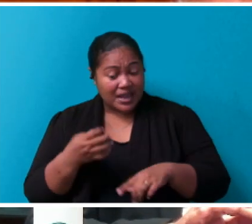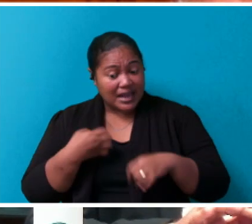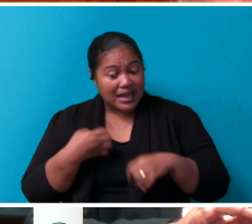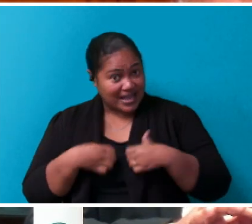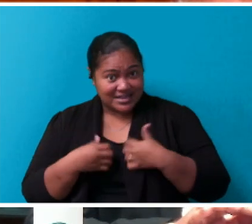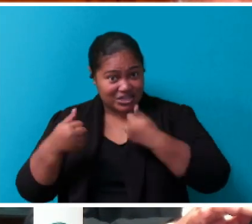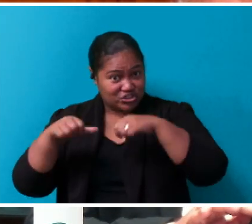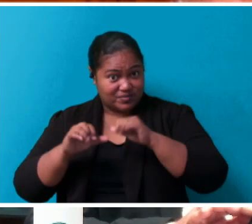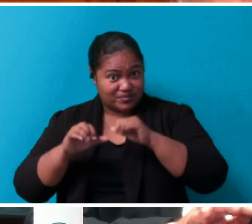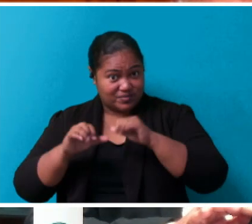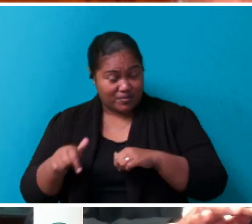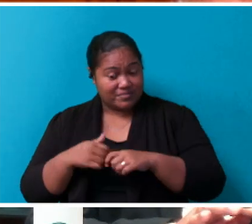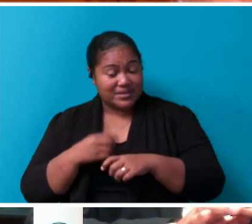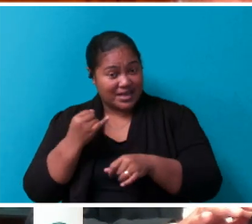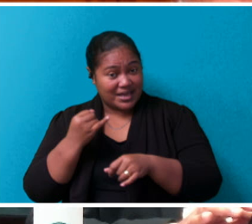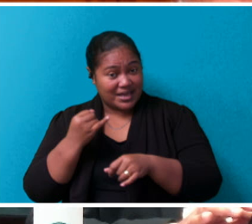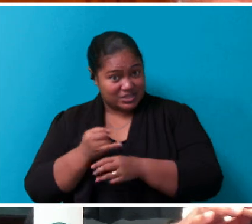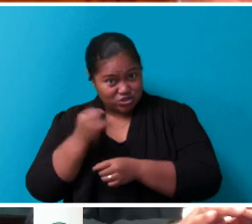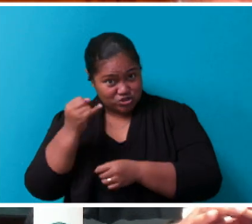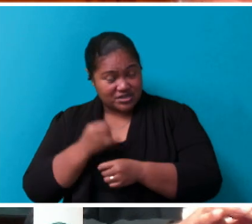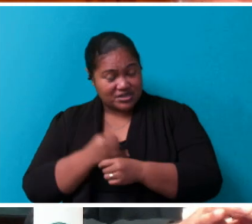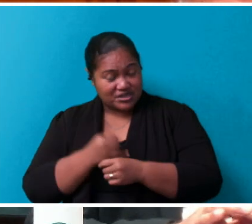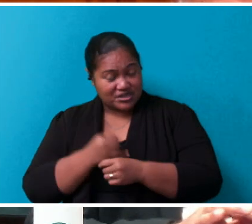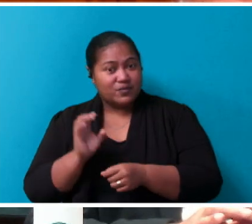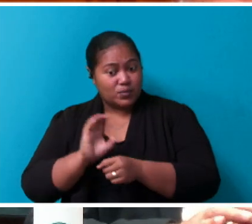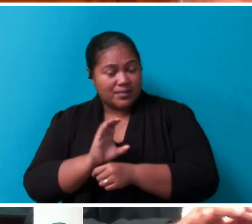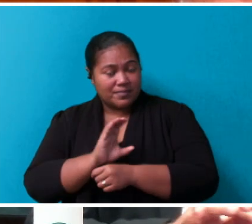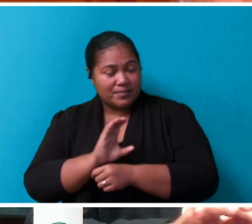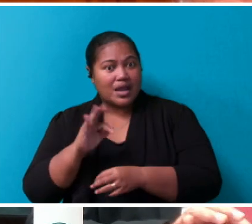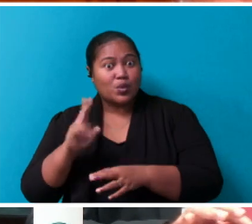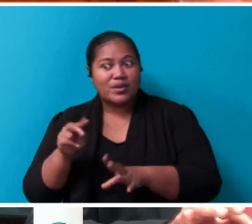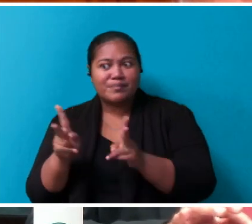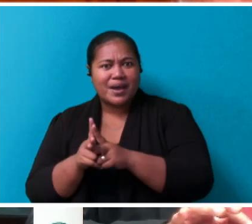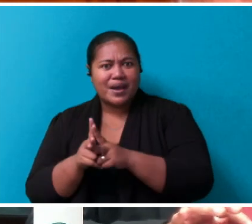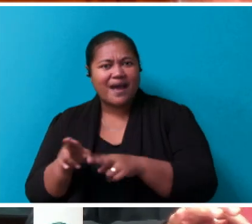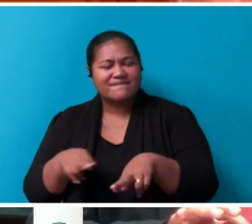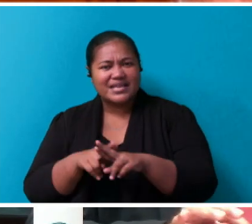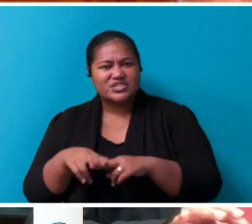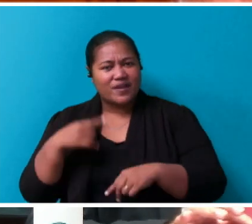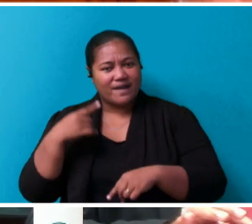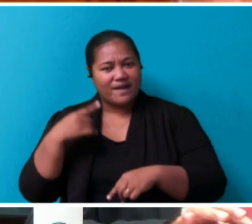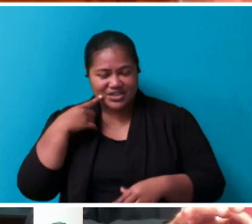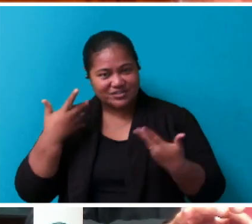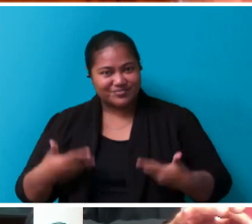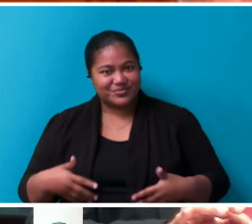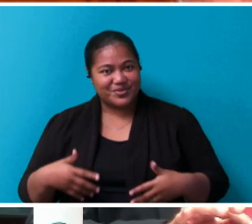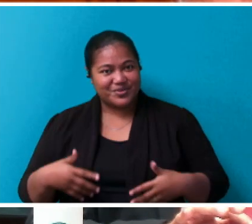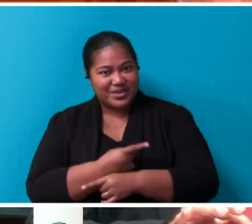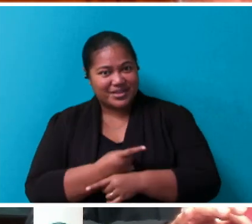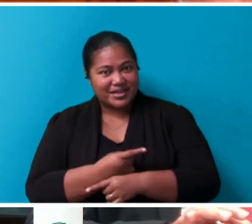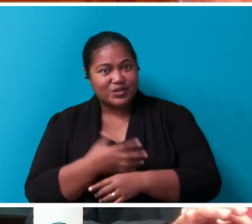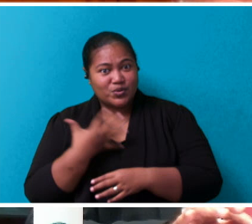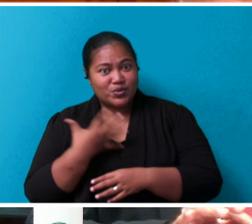for the creative industries, Madam Deputy Speaker, we partnered with Fiji Fashion Week to deliver the first ever Fiji